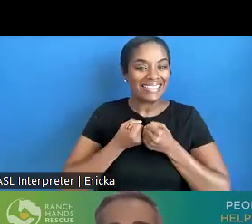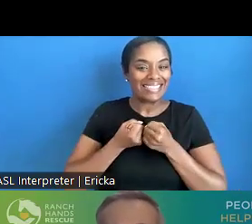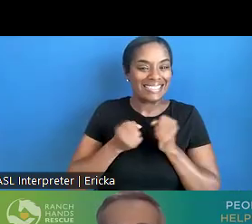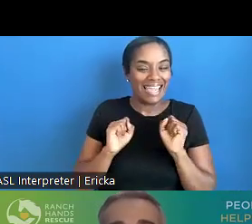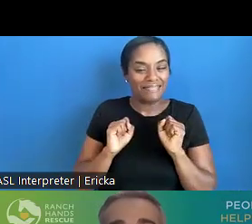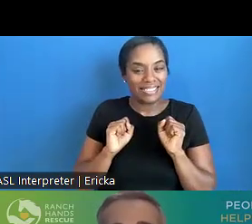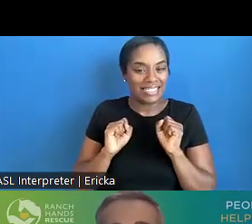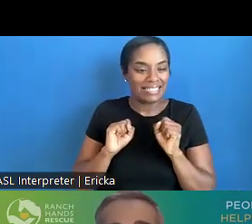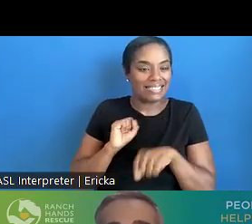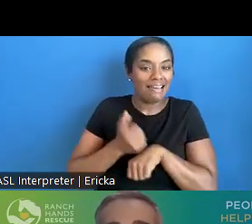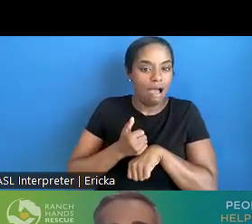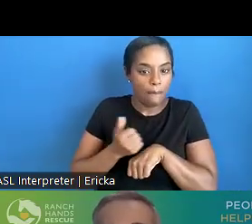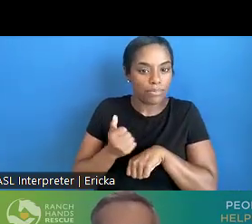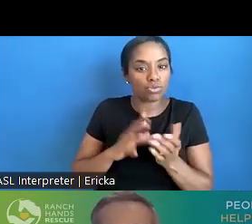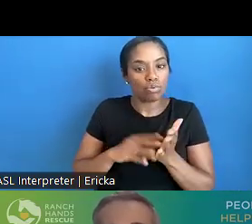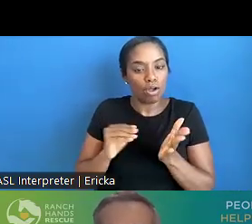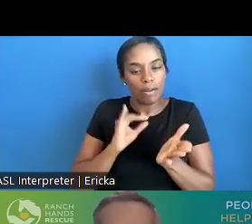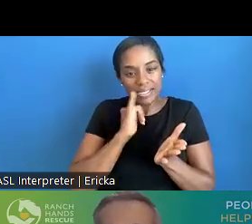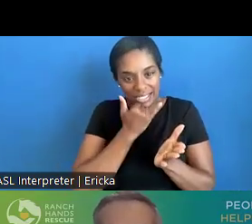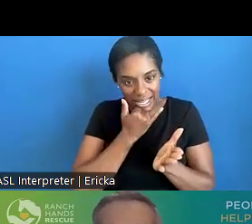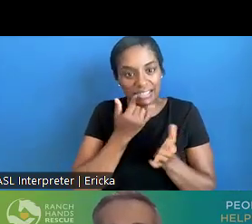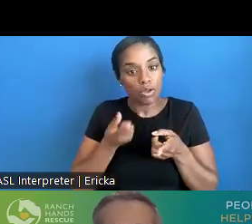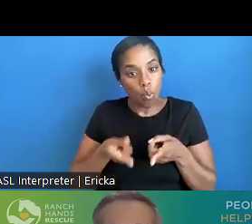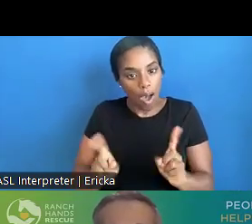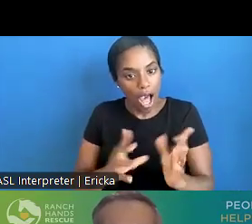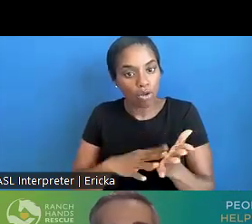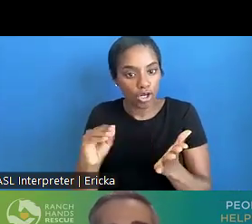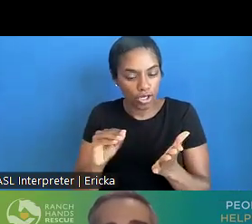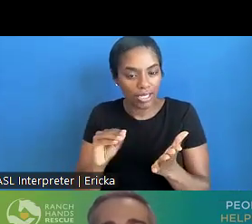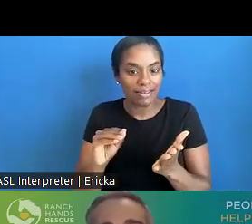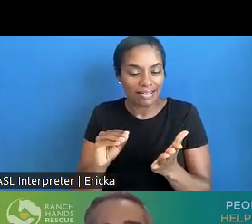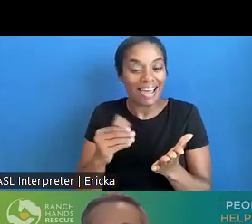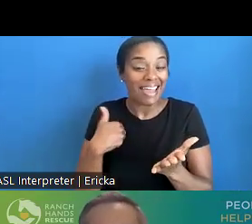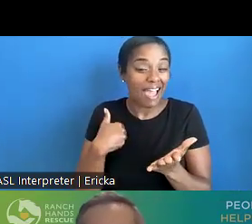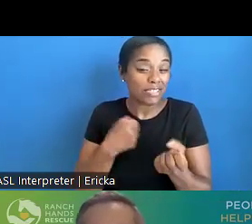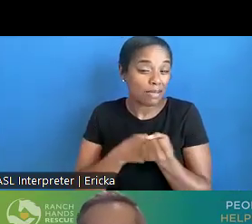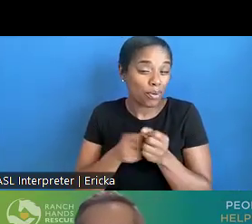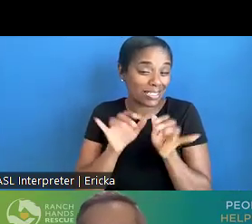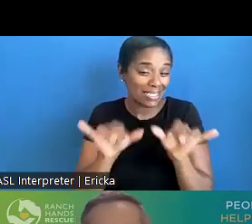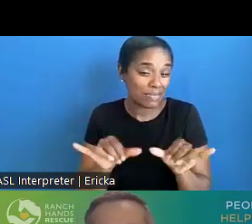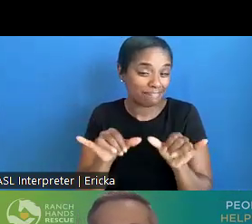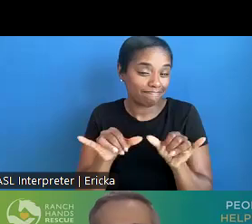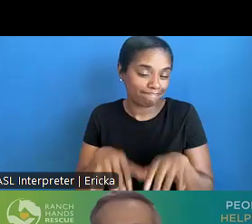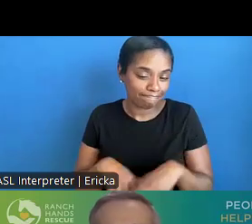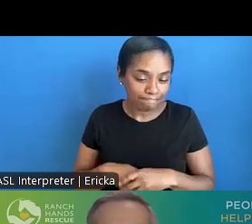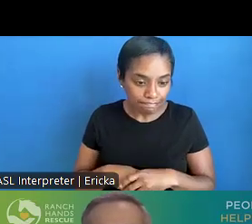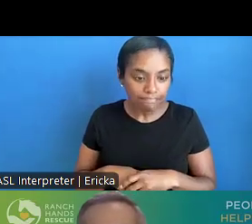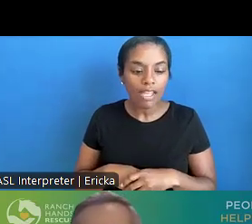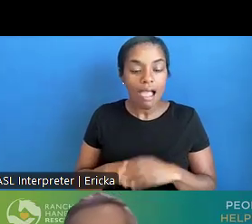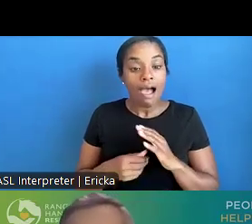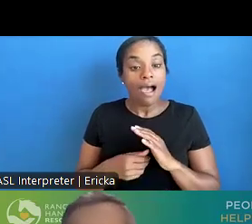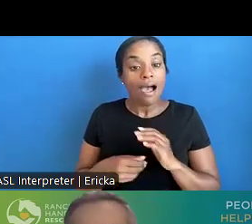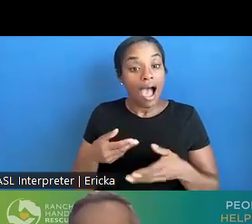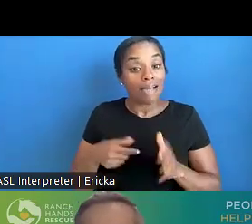in the course of learning it and still be, within that support system. So I highlight that as part of trust because trust